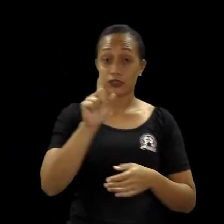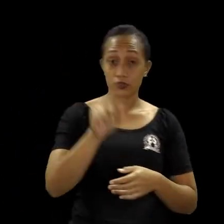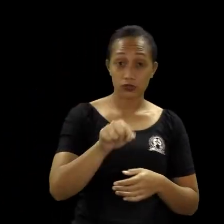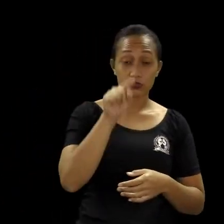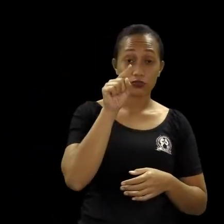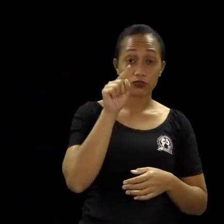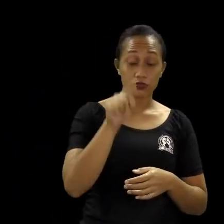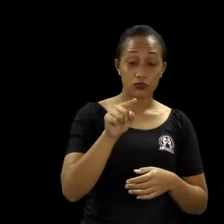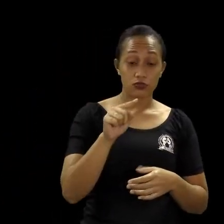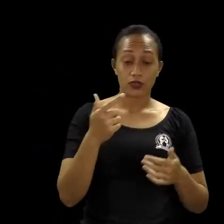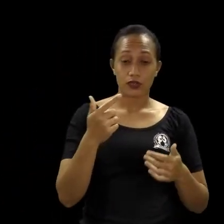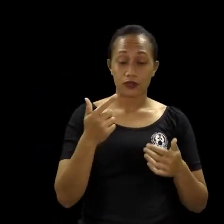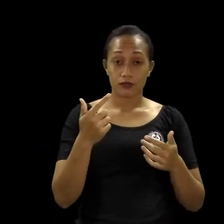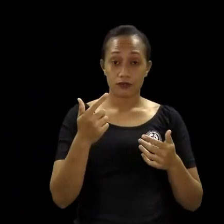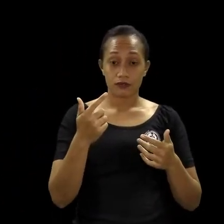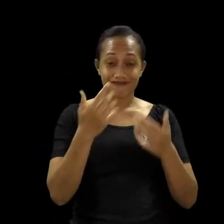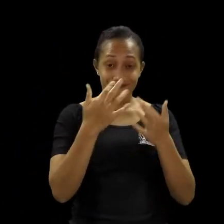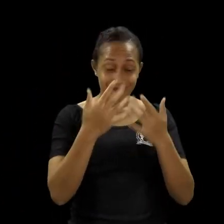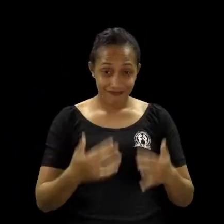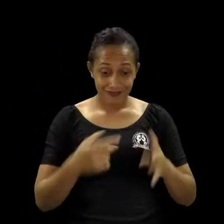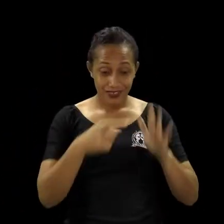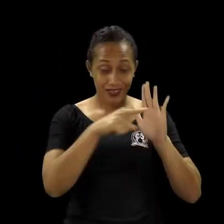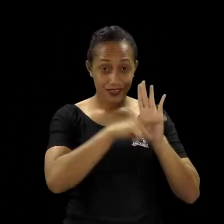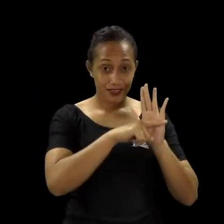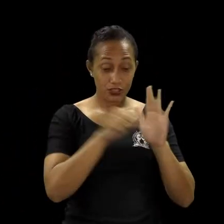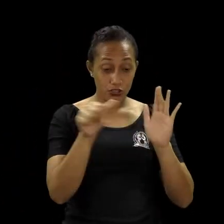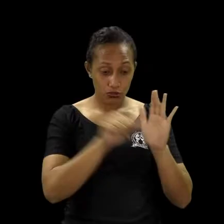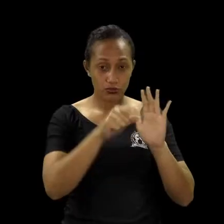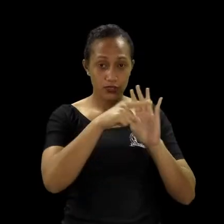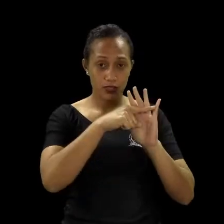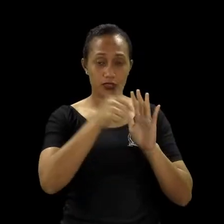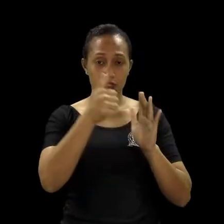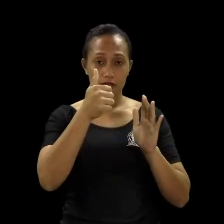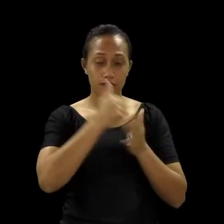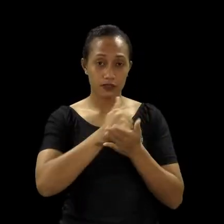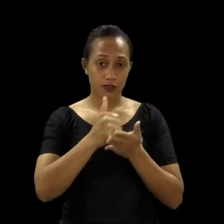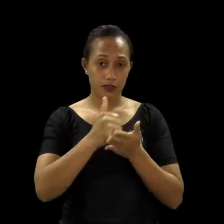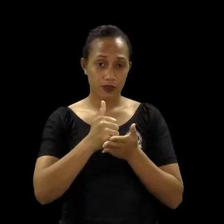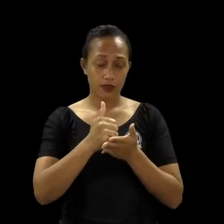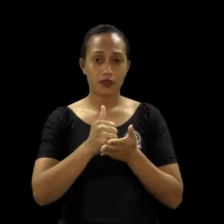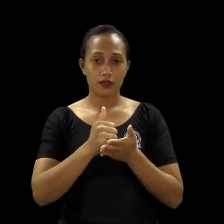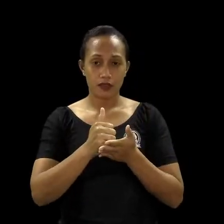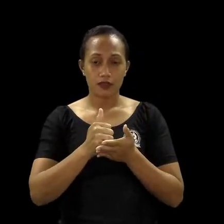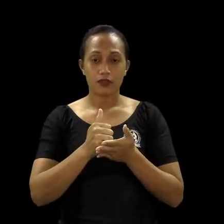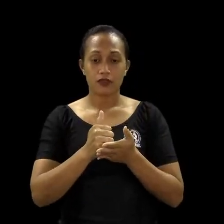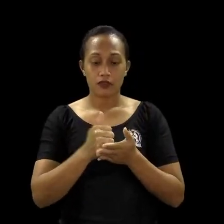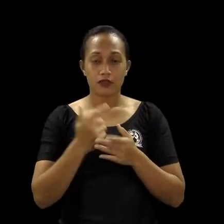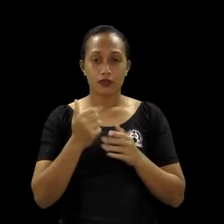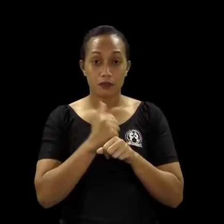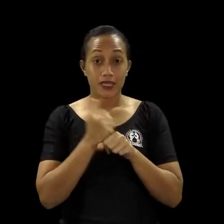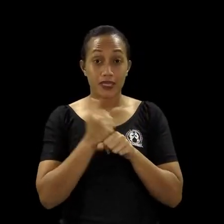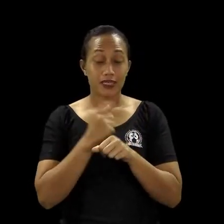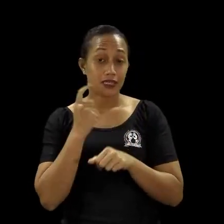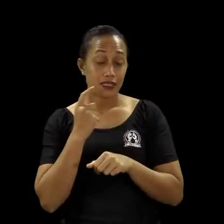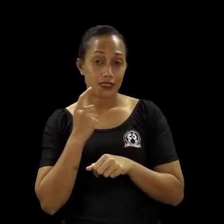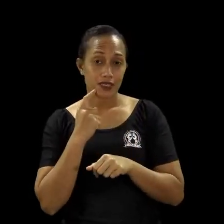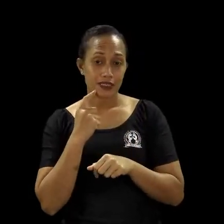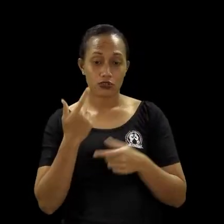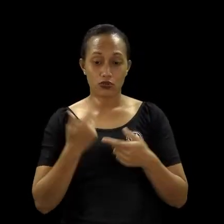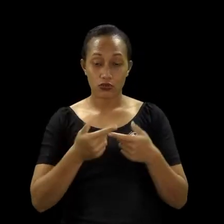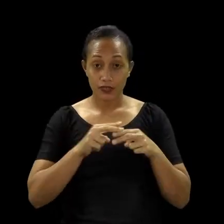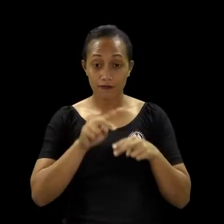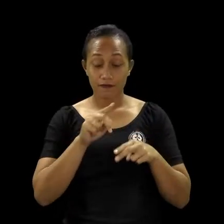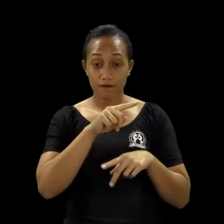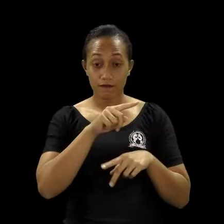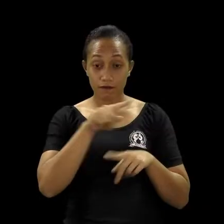do is I'm going to factor out a negative sign. And that'll make the computation, or at least in my brain, it's going to make it a little bit easier. So if we